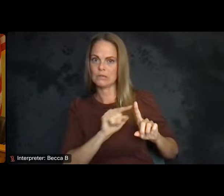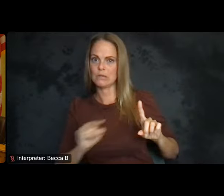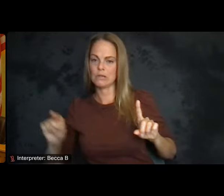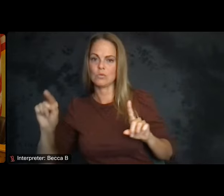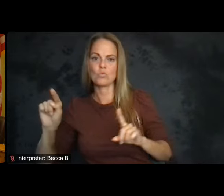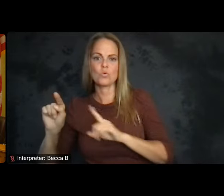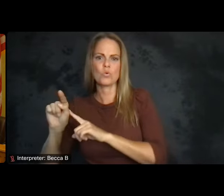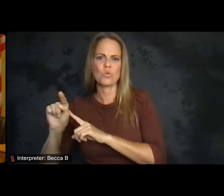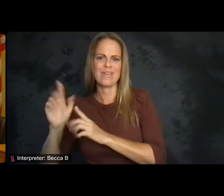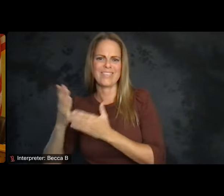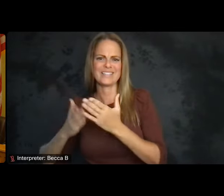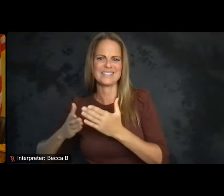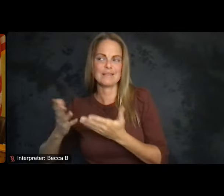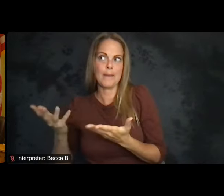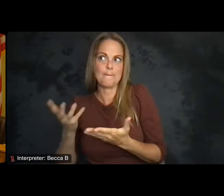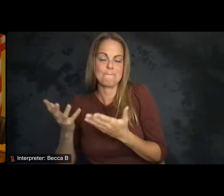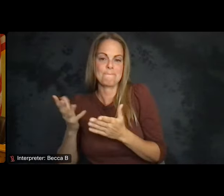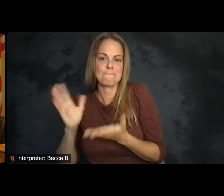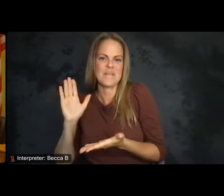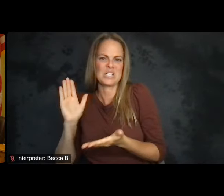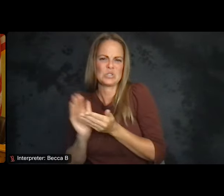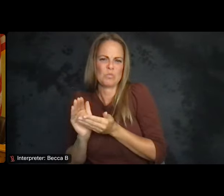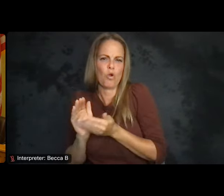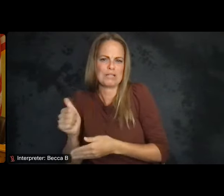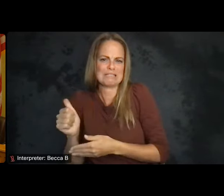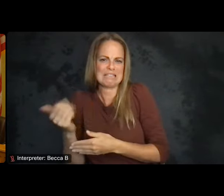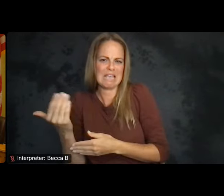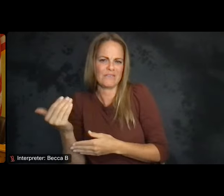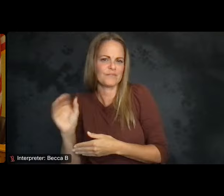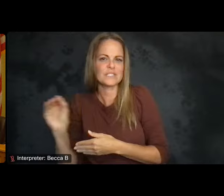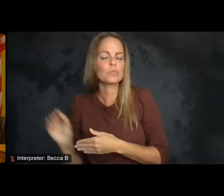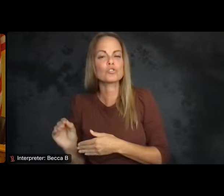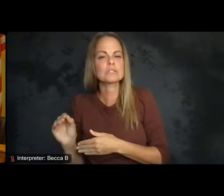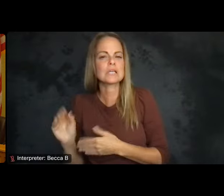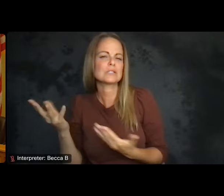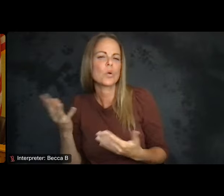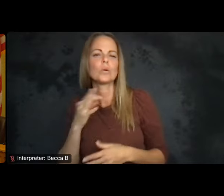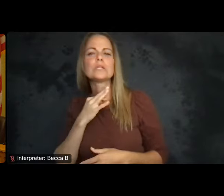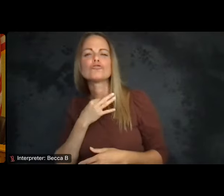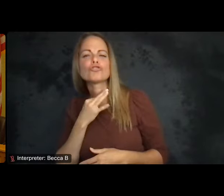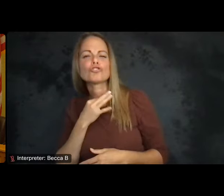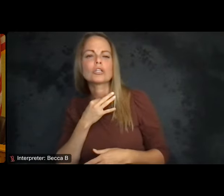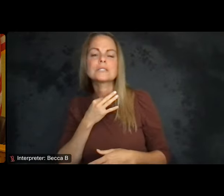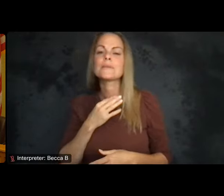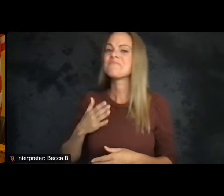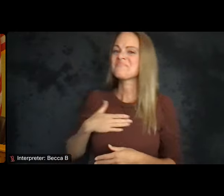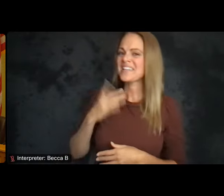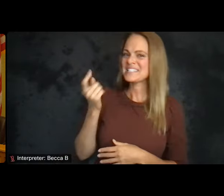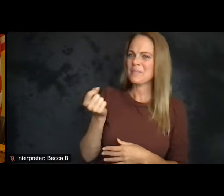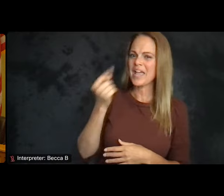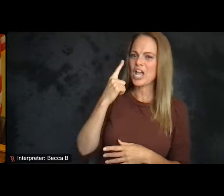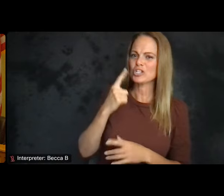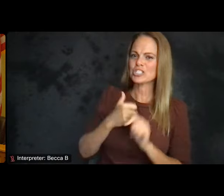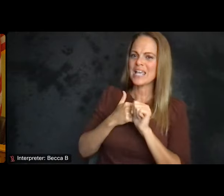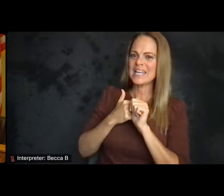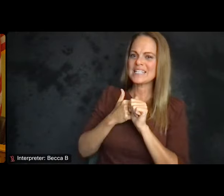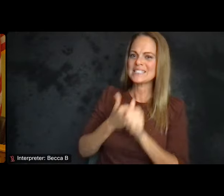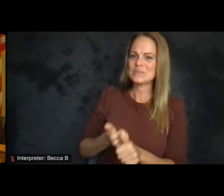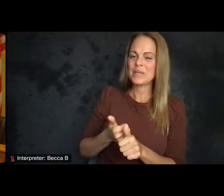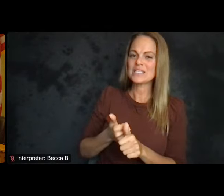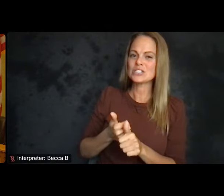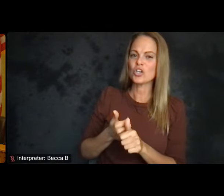And then some will be like smaller, 10, 15%. Just curious. To my understanding, it's based on the type of project. Is there